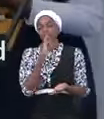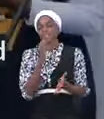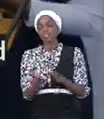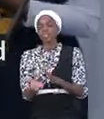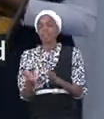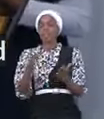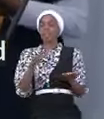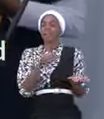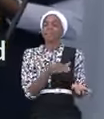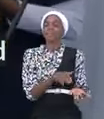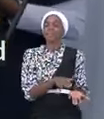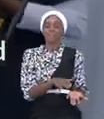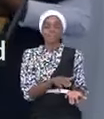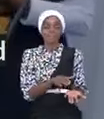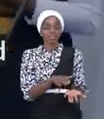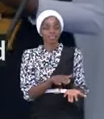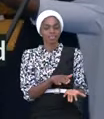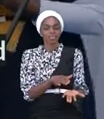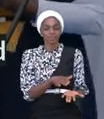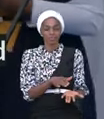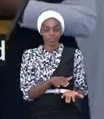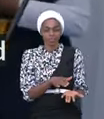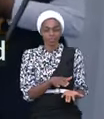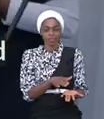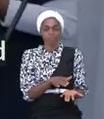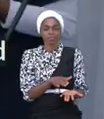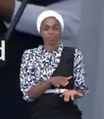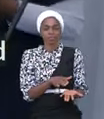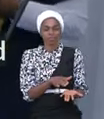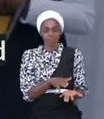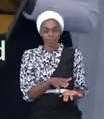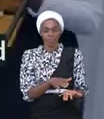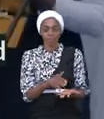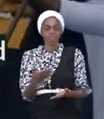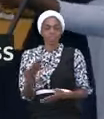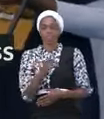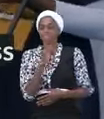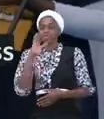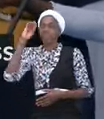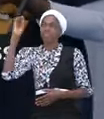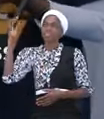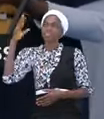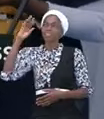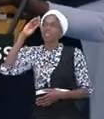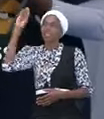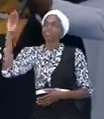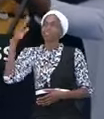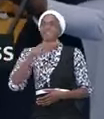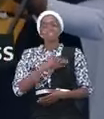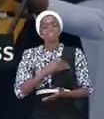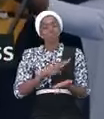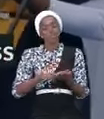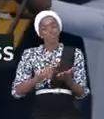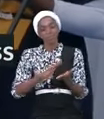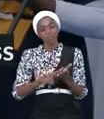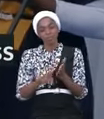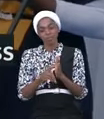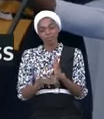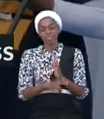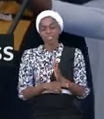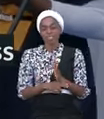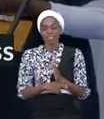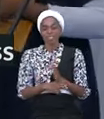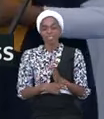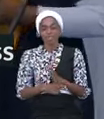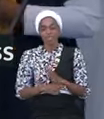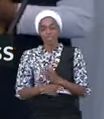soul. Stone dead. There is grace and forgiveness. There is grace and forgiveness. There is